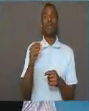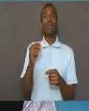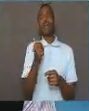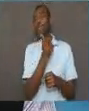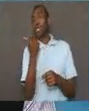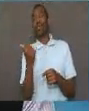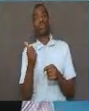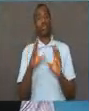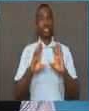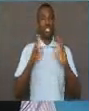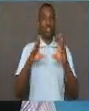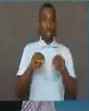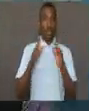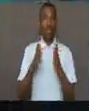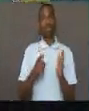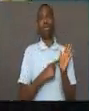rest of the class.